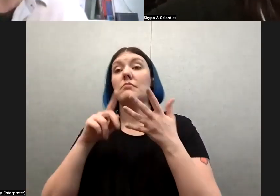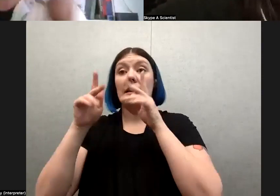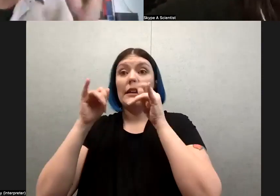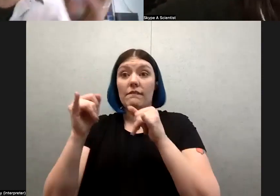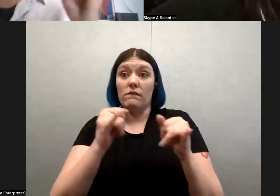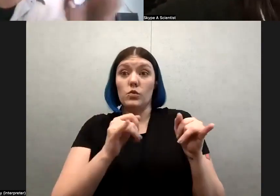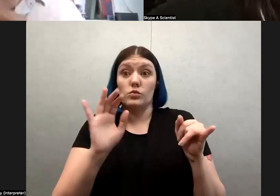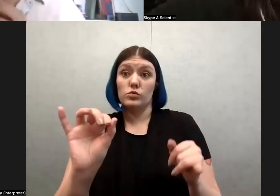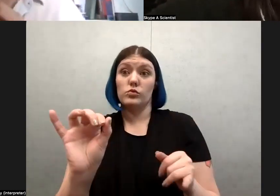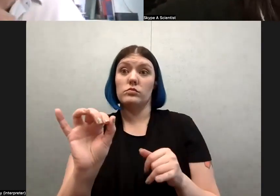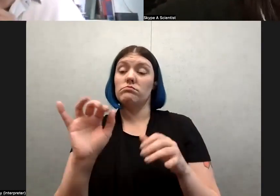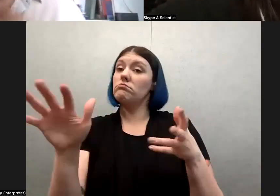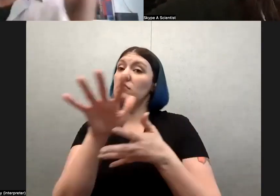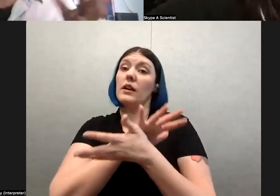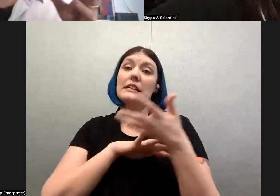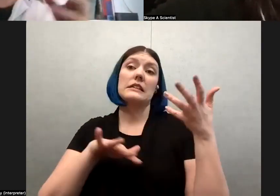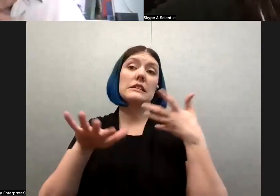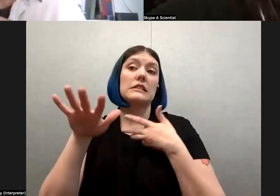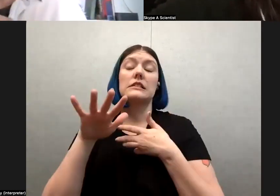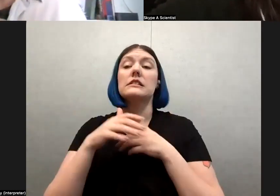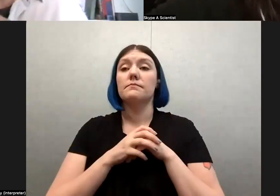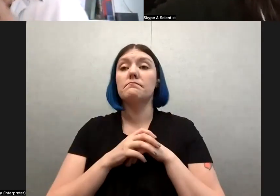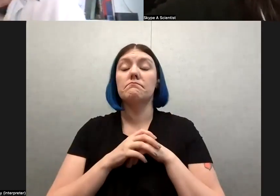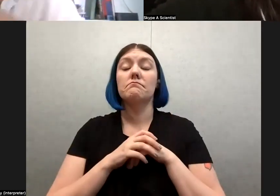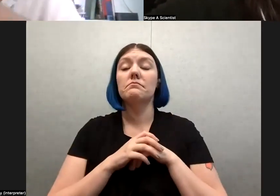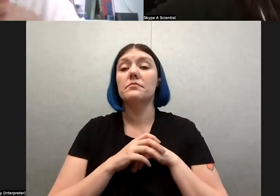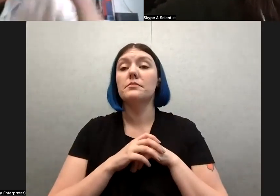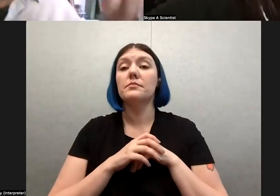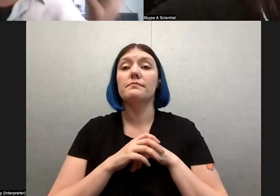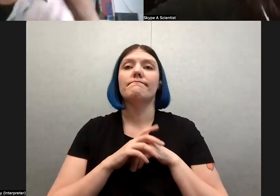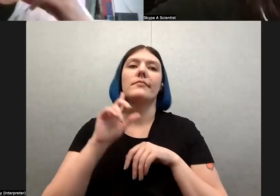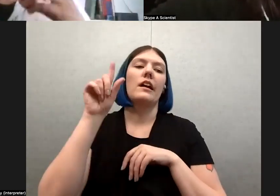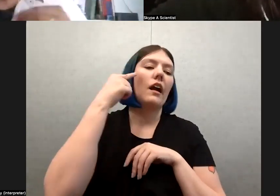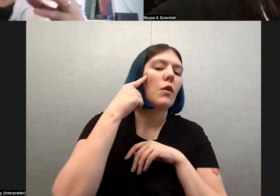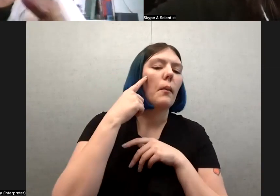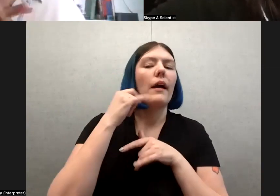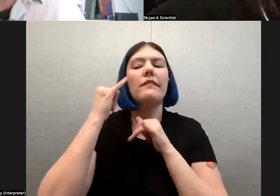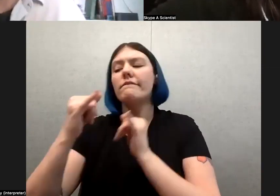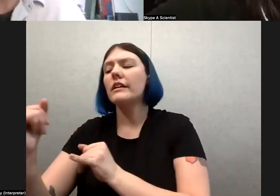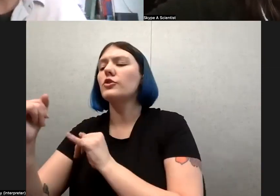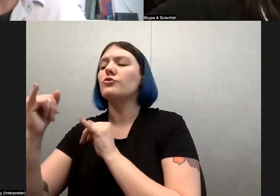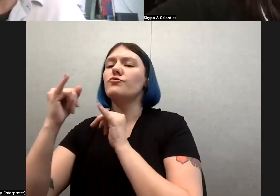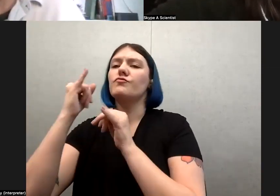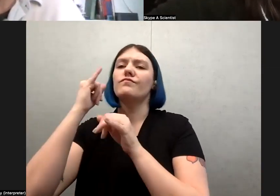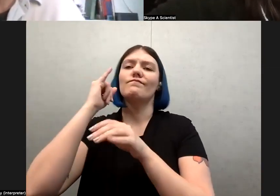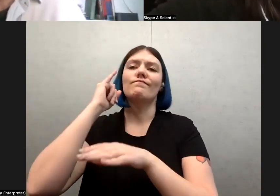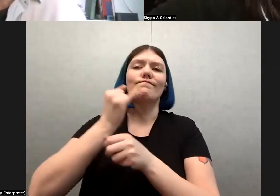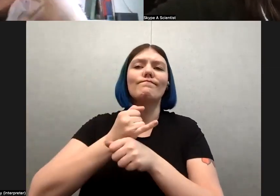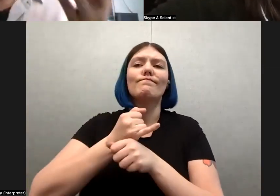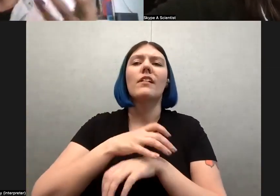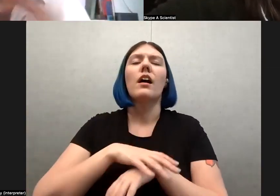as well. So it's really a combination of all sorts of government, individuals, institutions. For